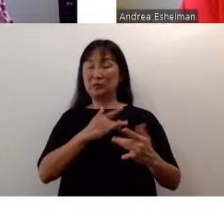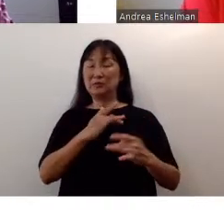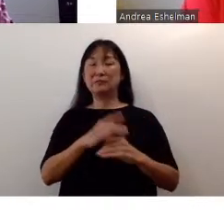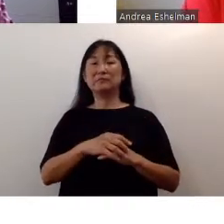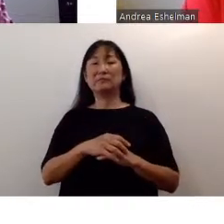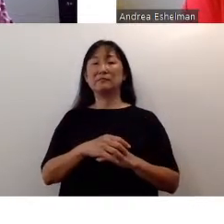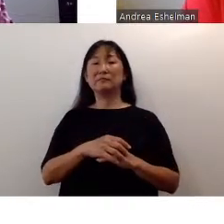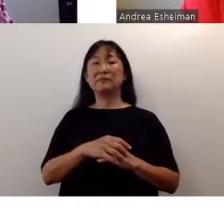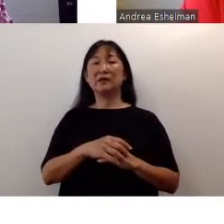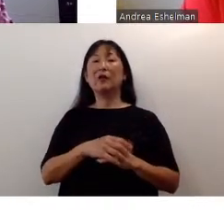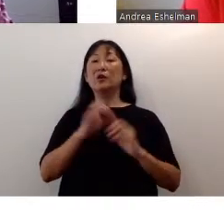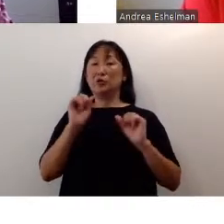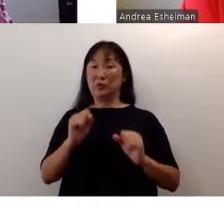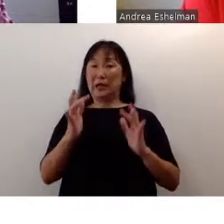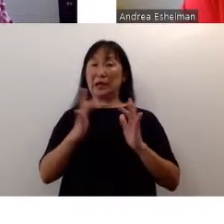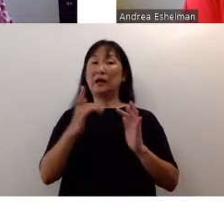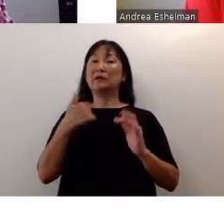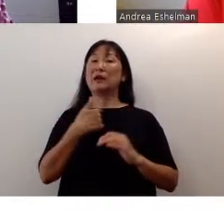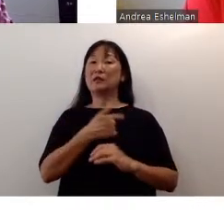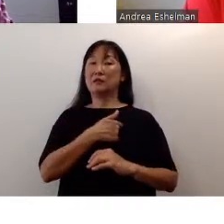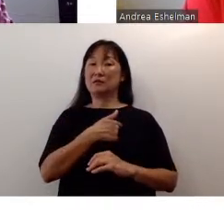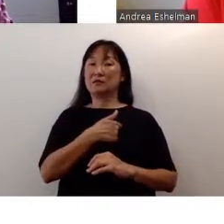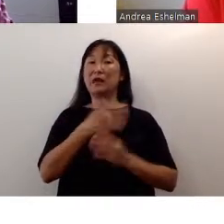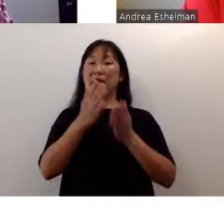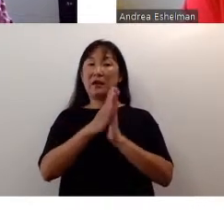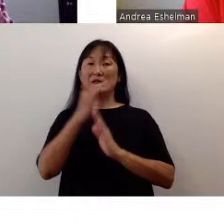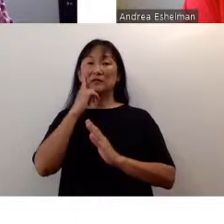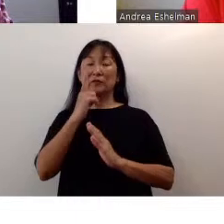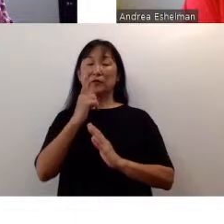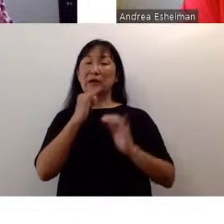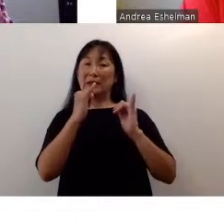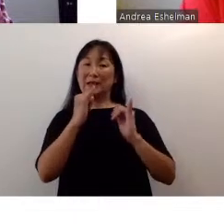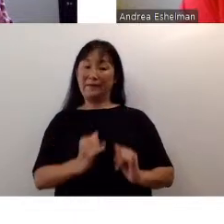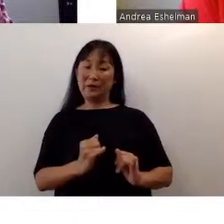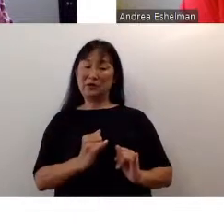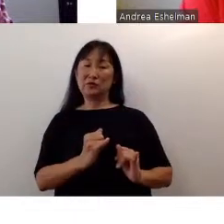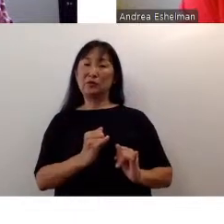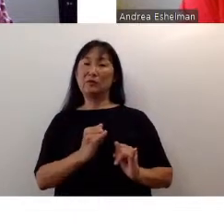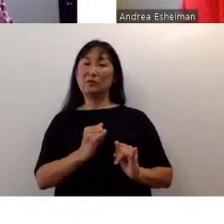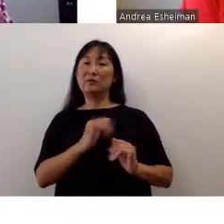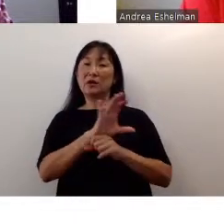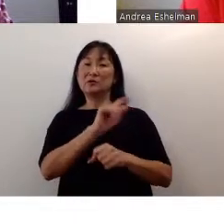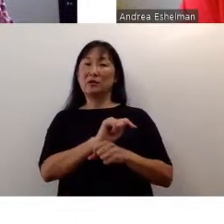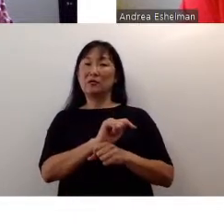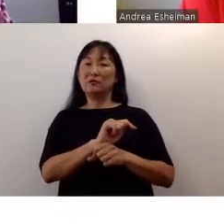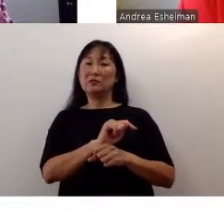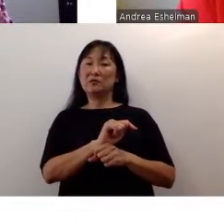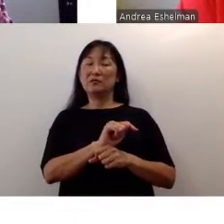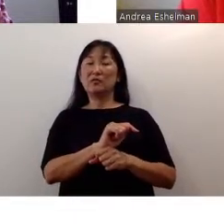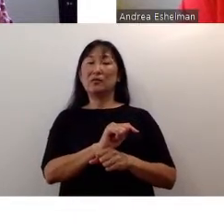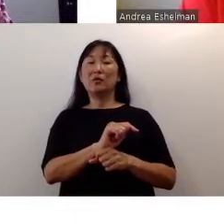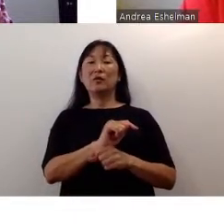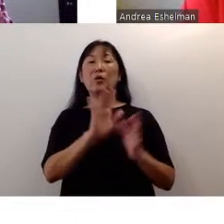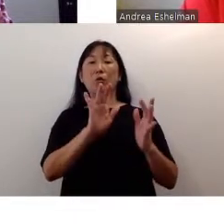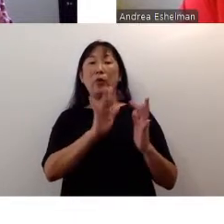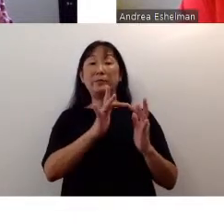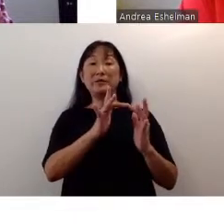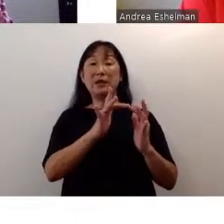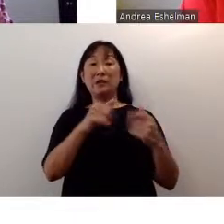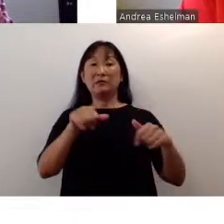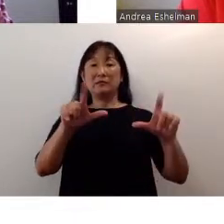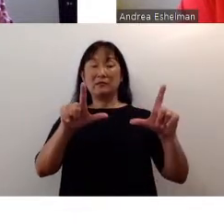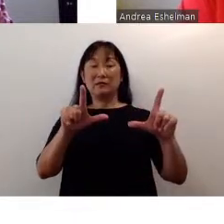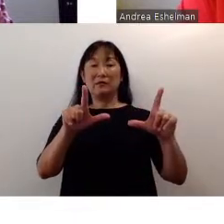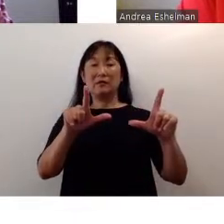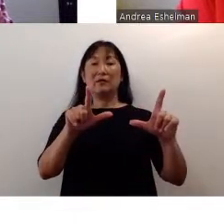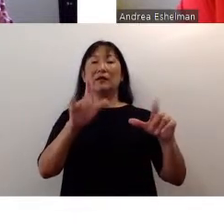you can always contact us and ask for an individual consultation. So go to our website, click on contact. Or